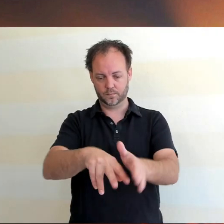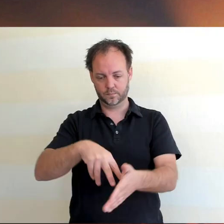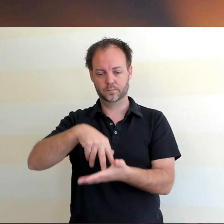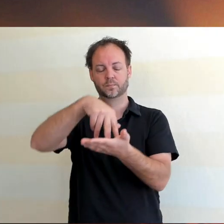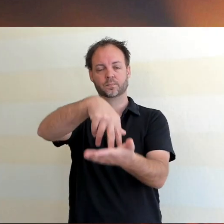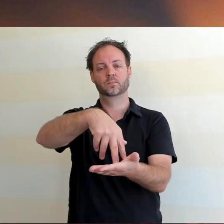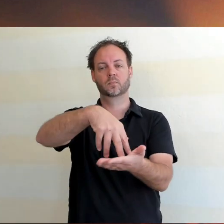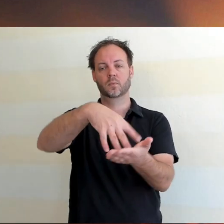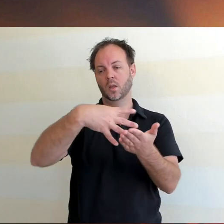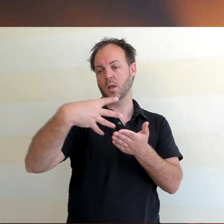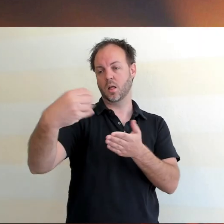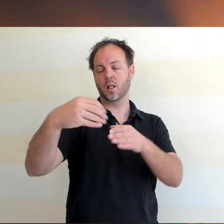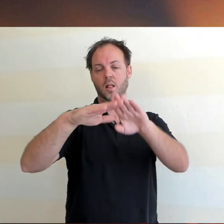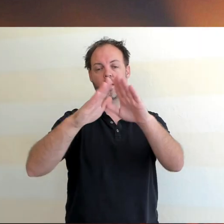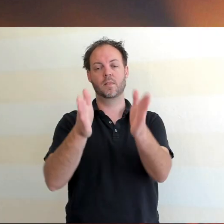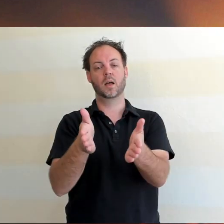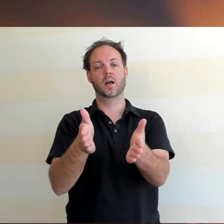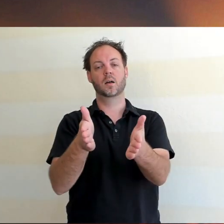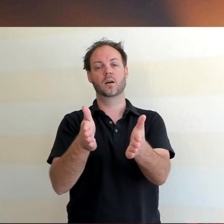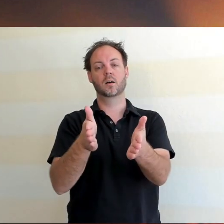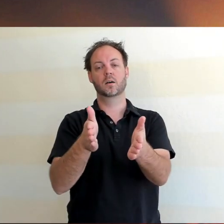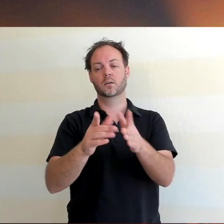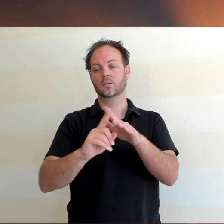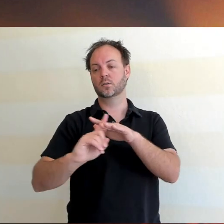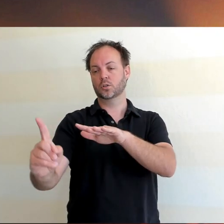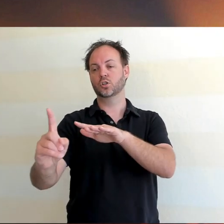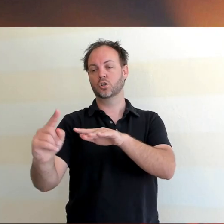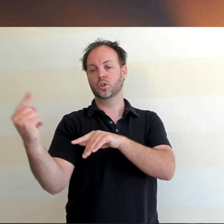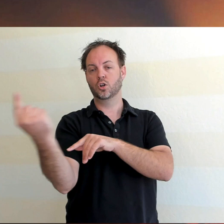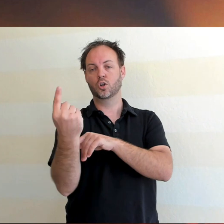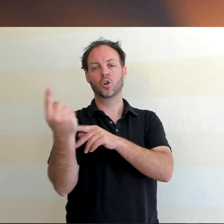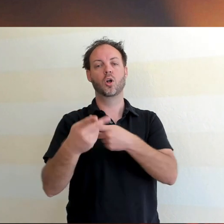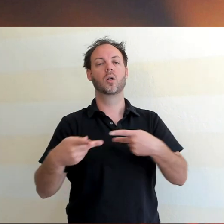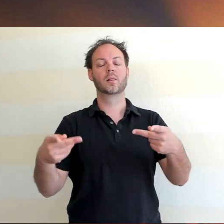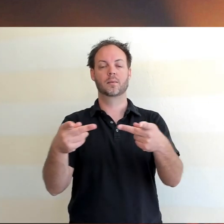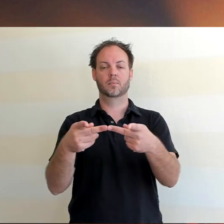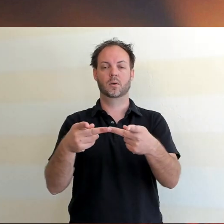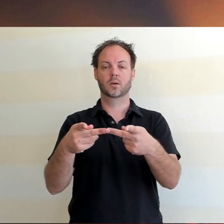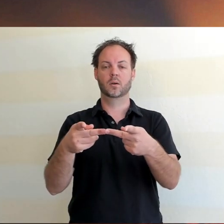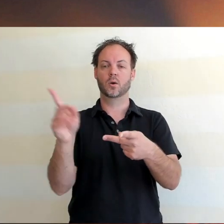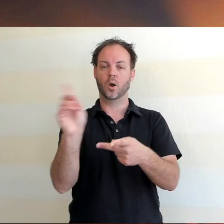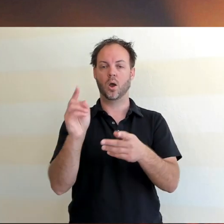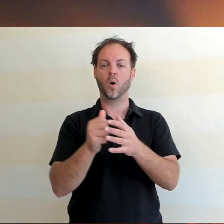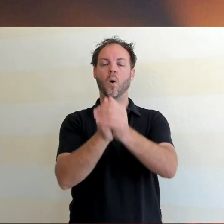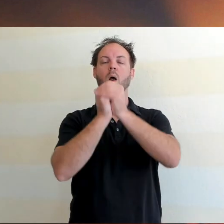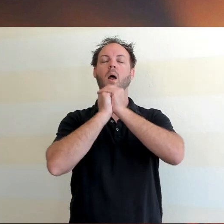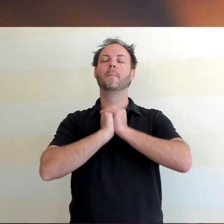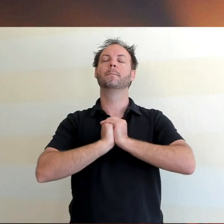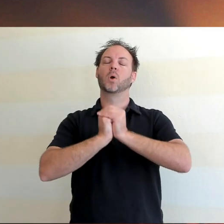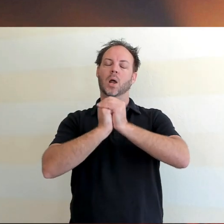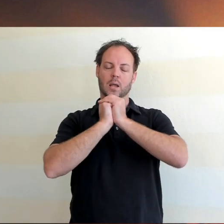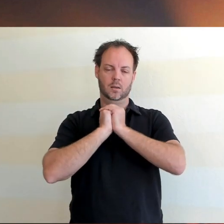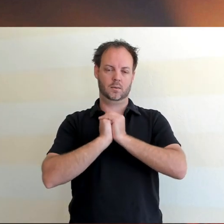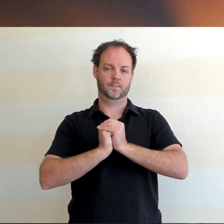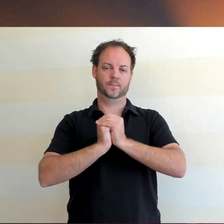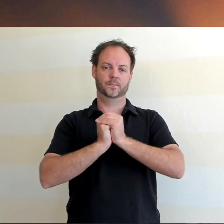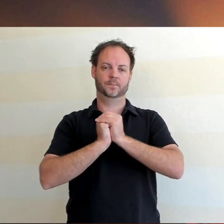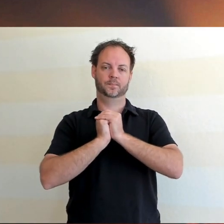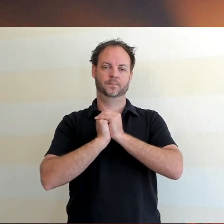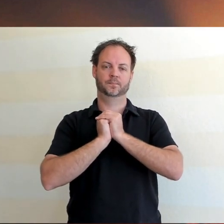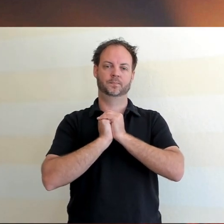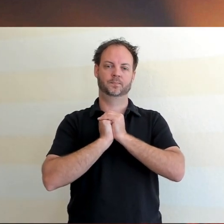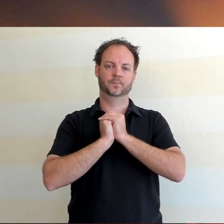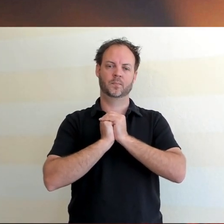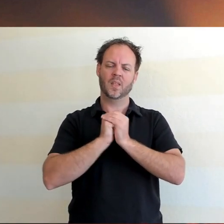up, left the house, and went off to a solitary place where he prayed."